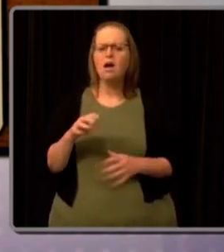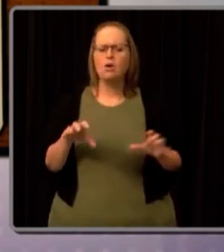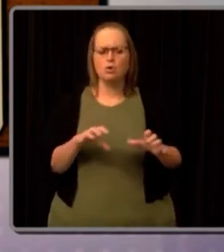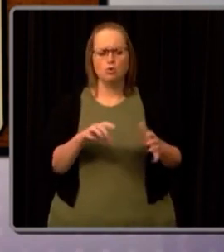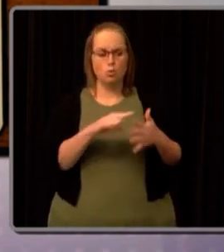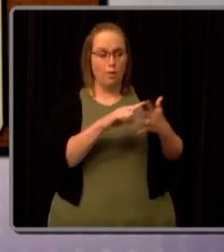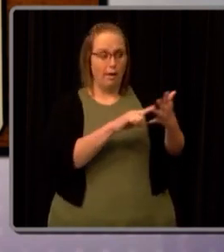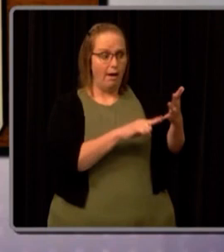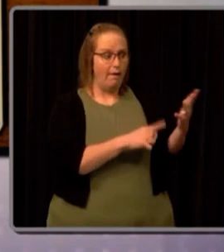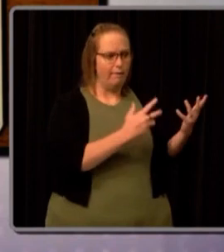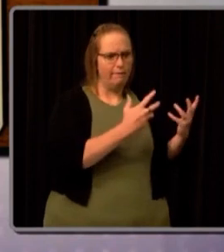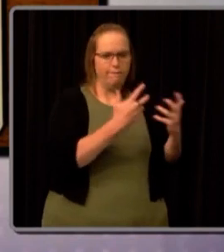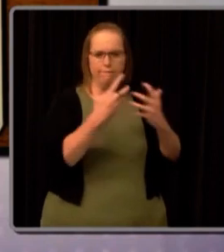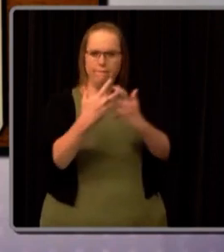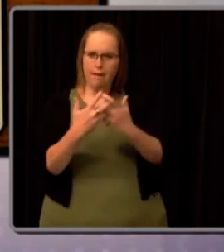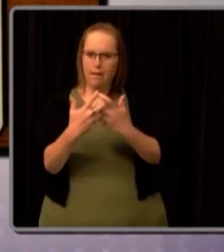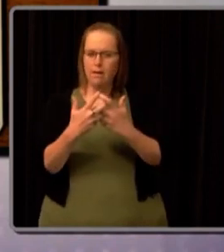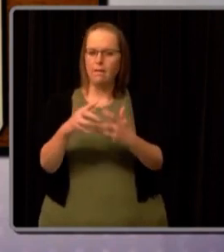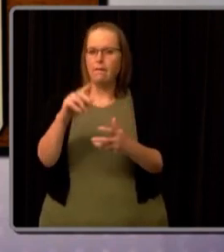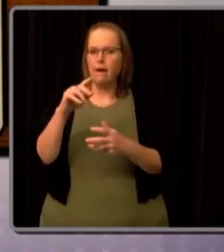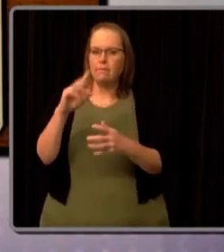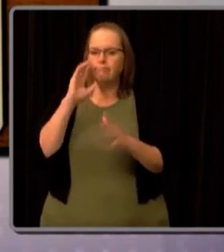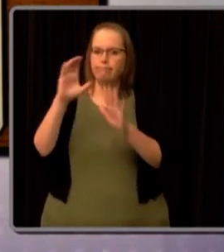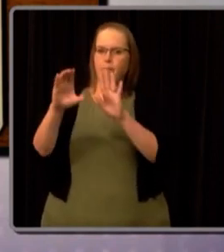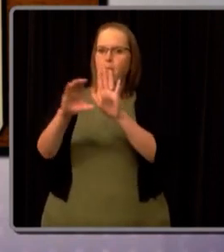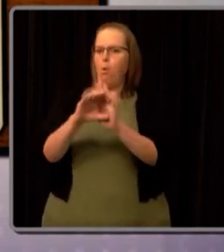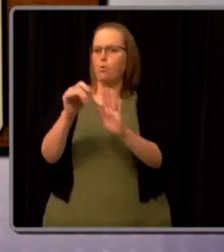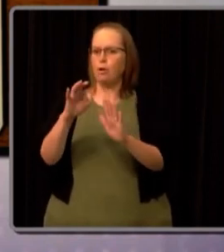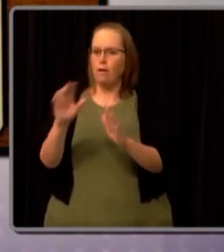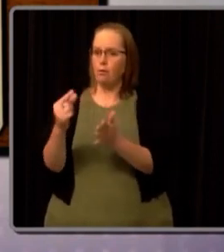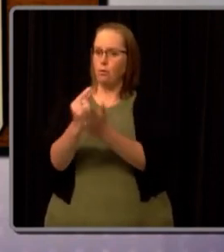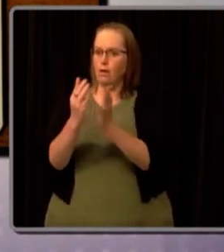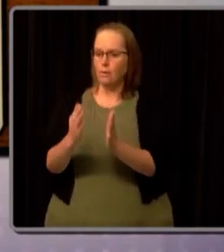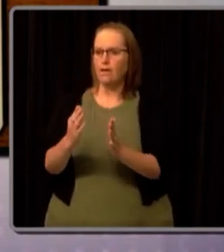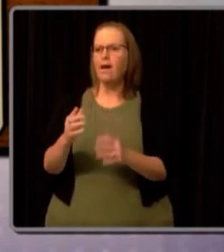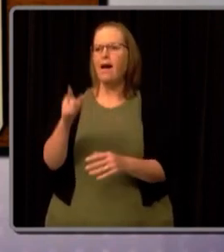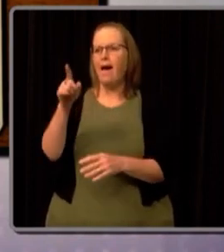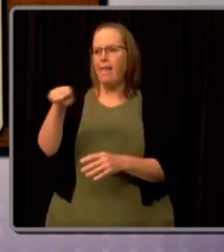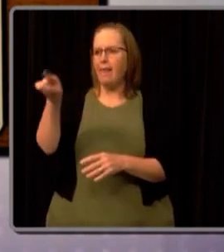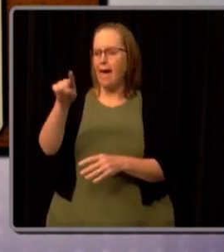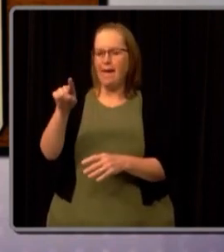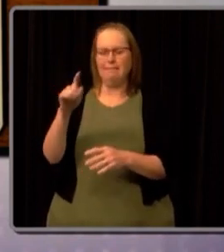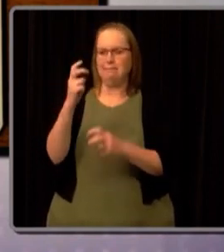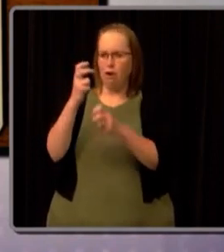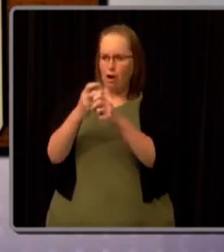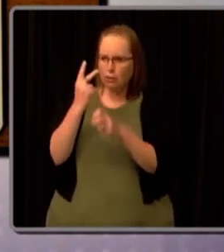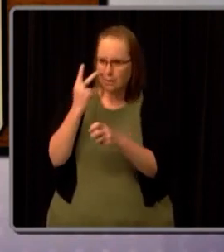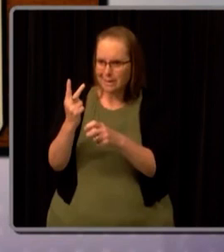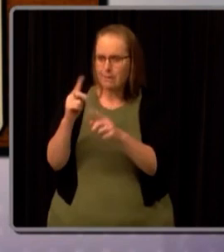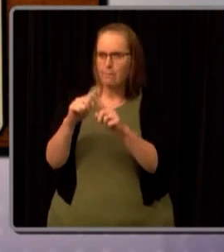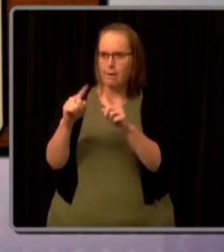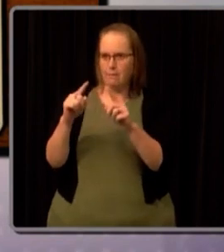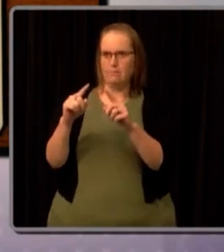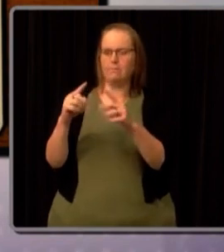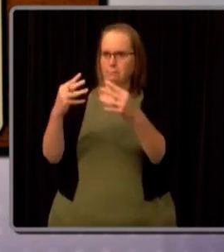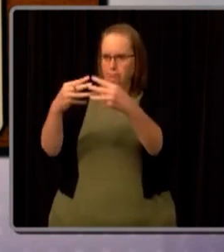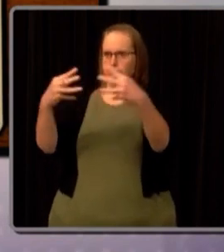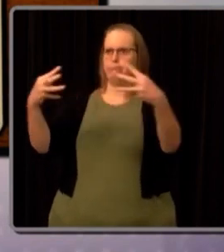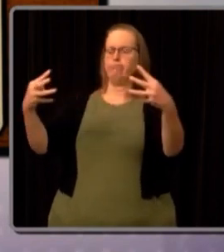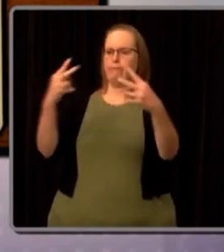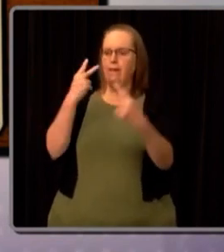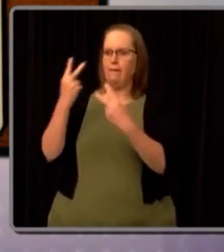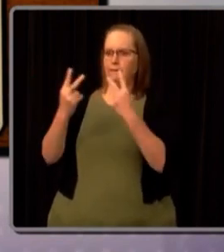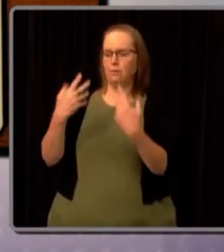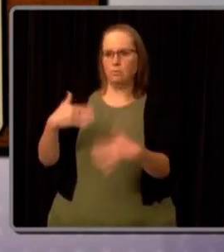graduate? And while we know that this document is teeny tiny for you to see, just the visual itself is pretty powerful. What we had the team